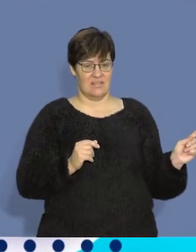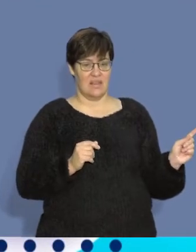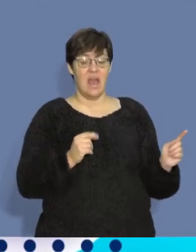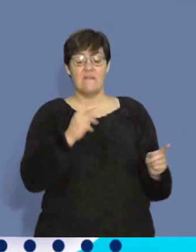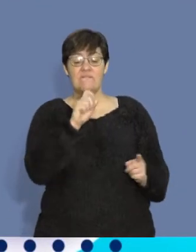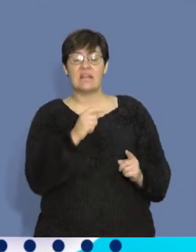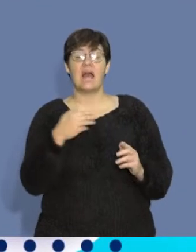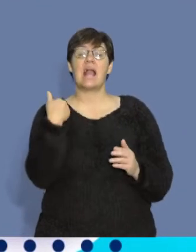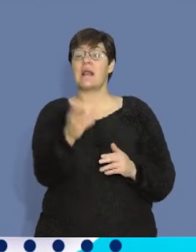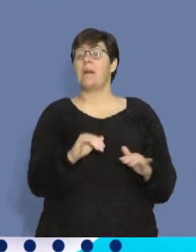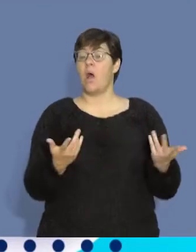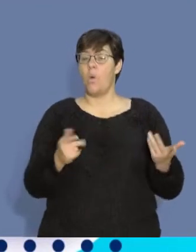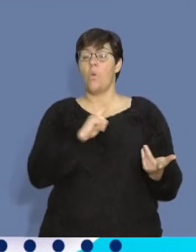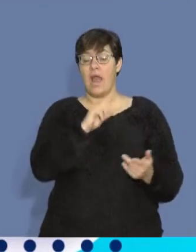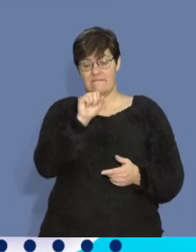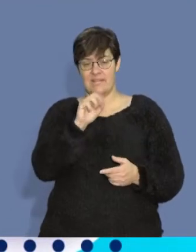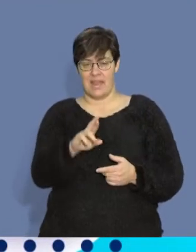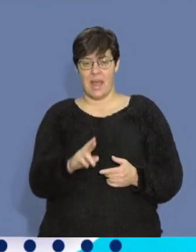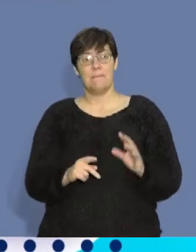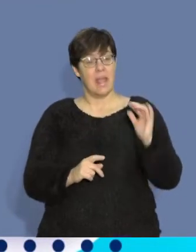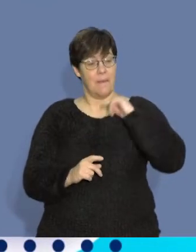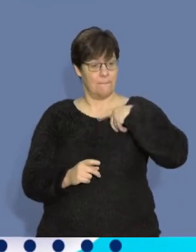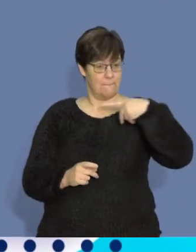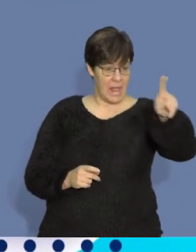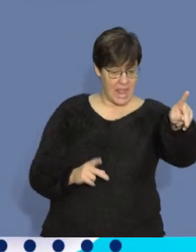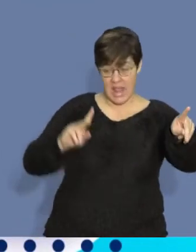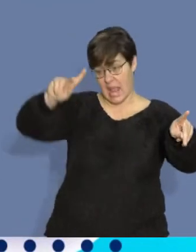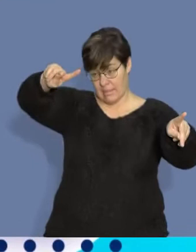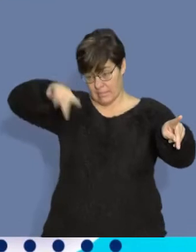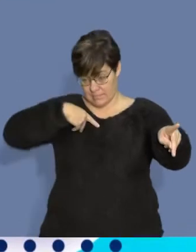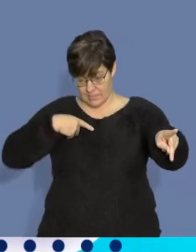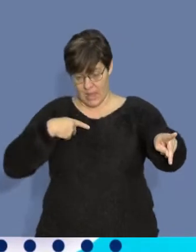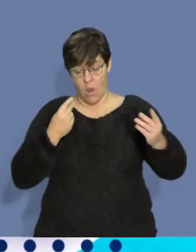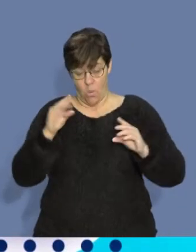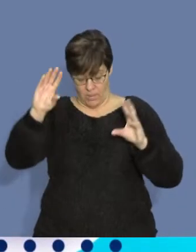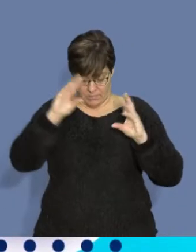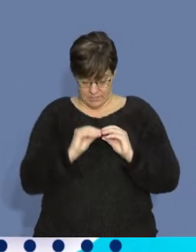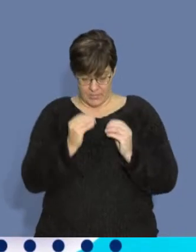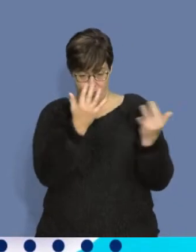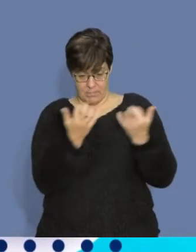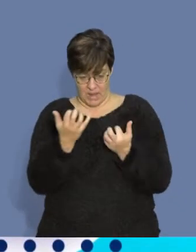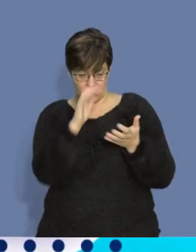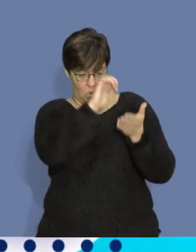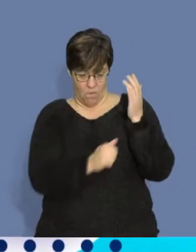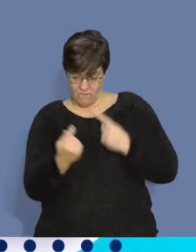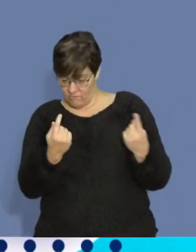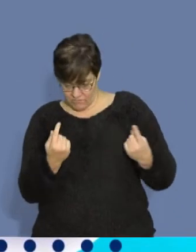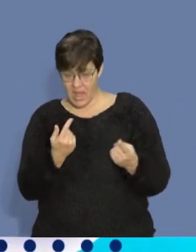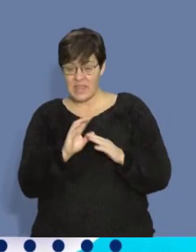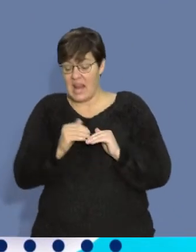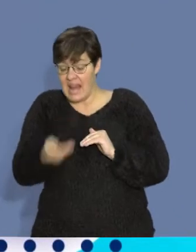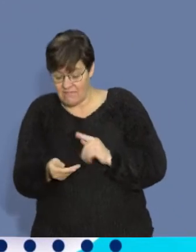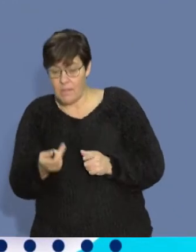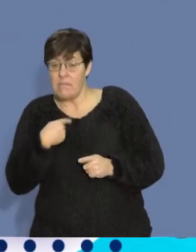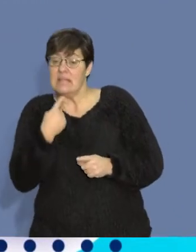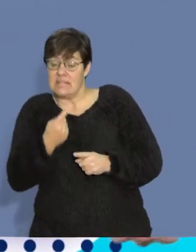only claim back the VAT because we are VAT vendors. So if you're not registered as a VAT vendor, you're going to be paying the